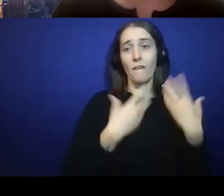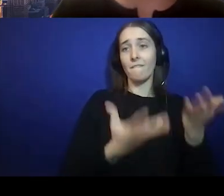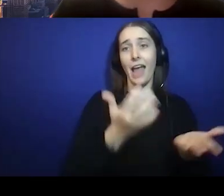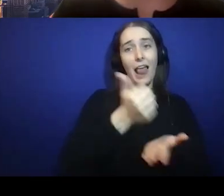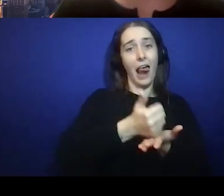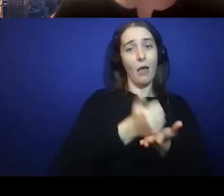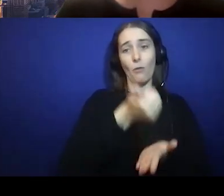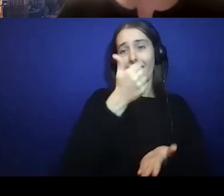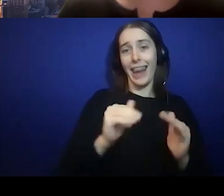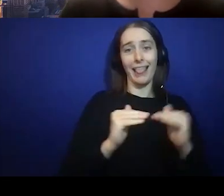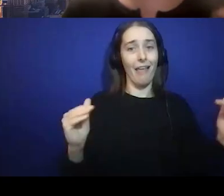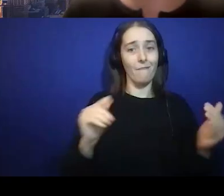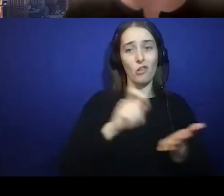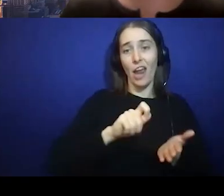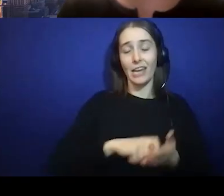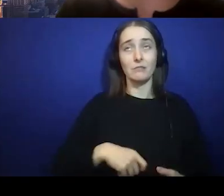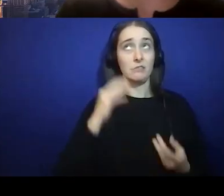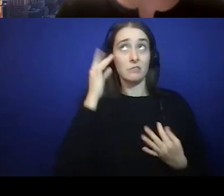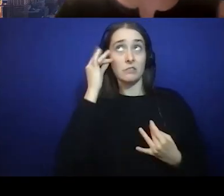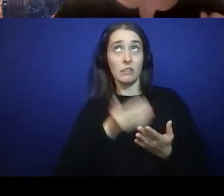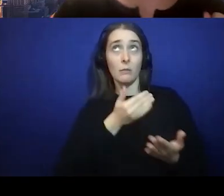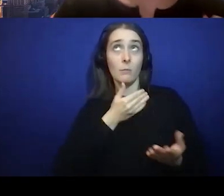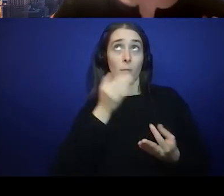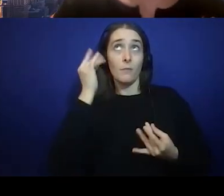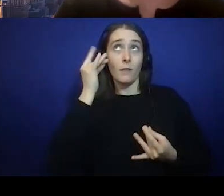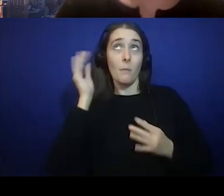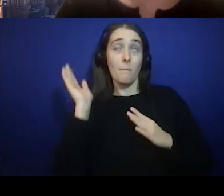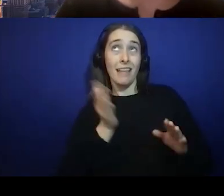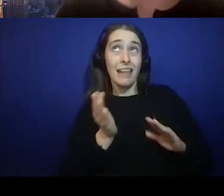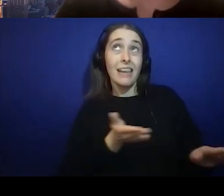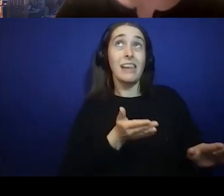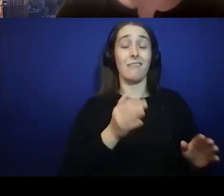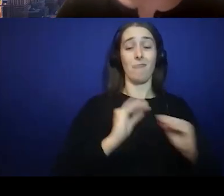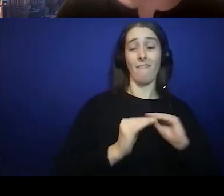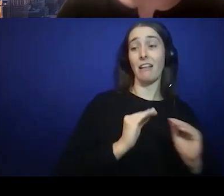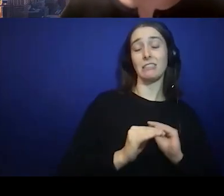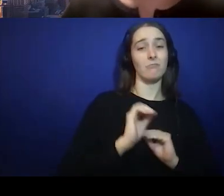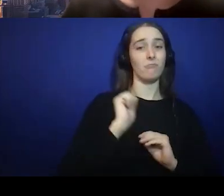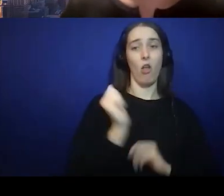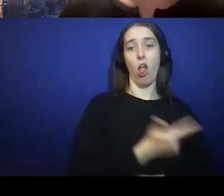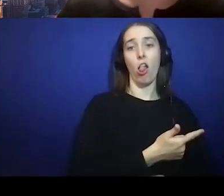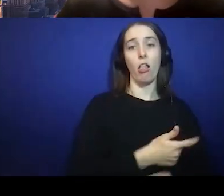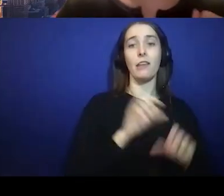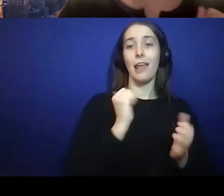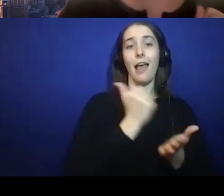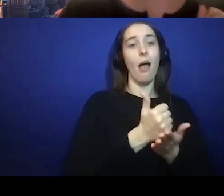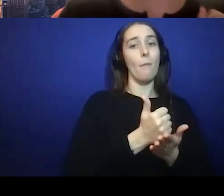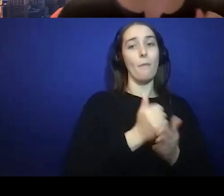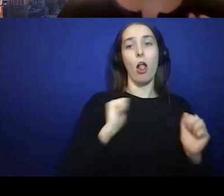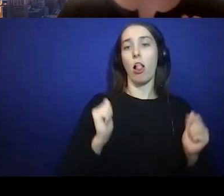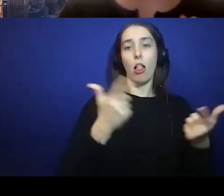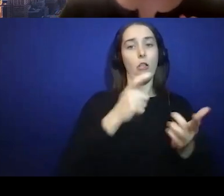of their writing, from brainstorming and planning to revisiting your drafts. And we can certainly assist writers at every level of ability, and from